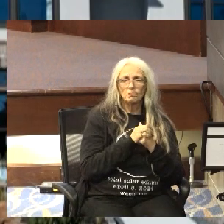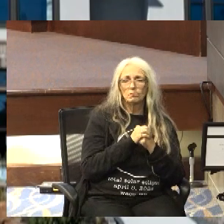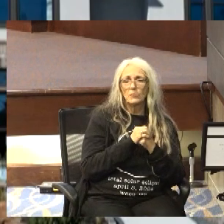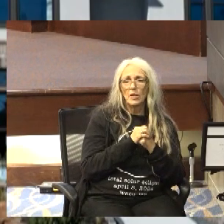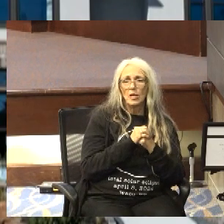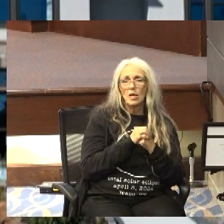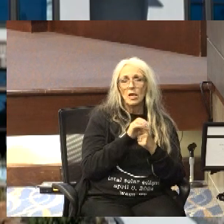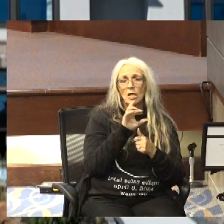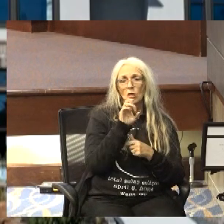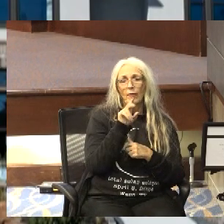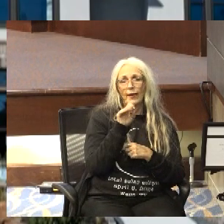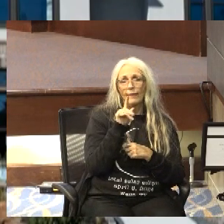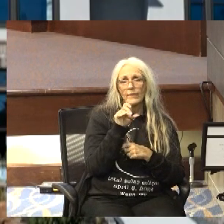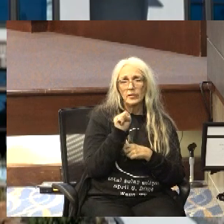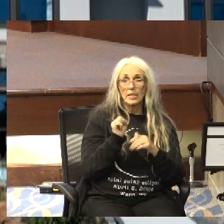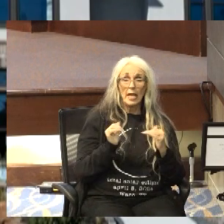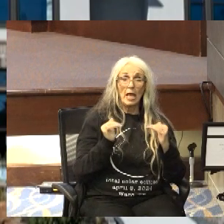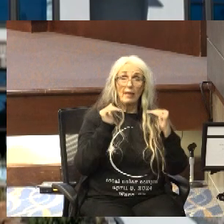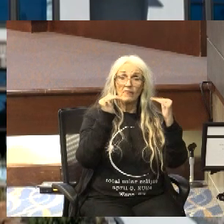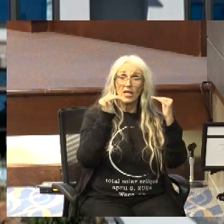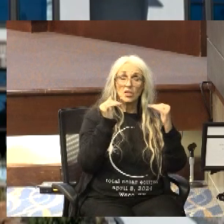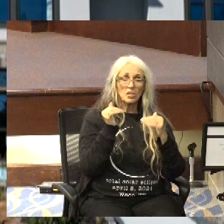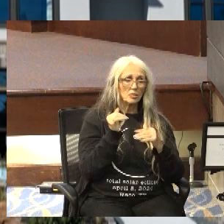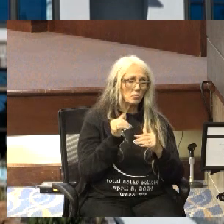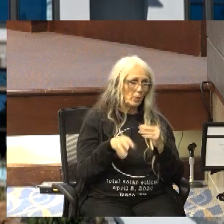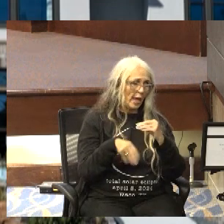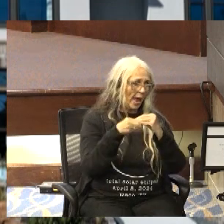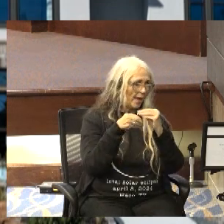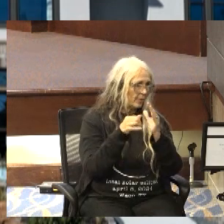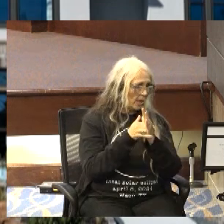Some craftsman elevations right here we'll sprinkle in.